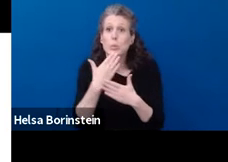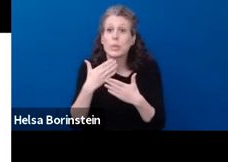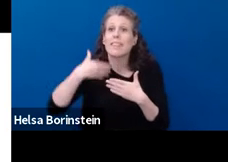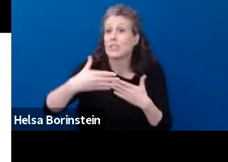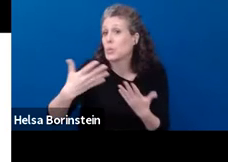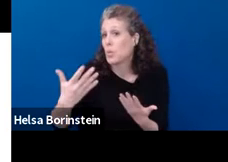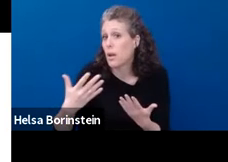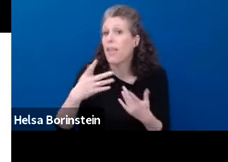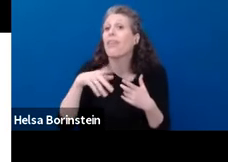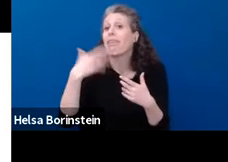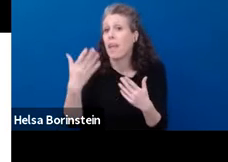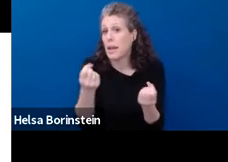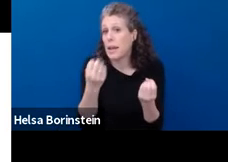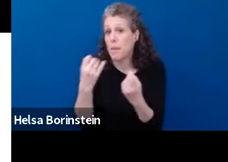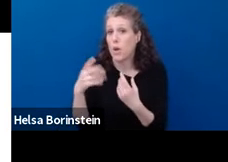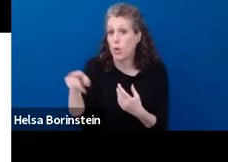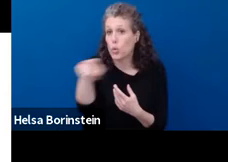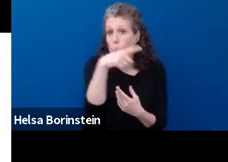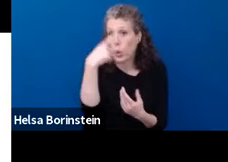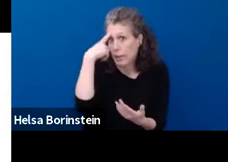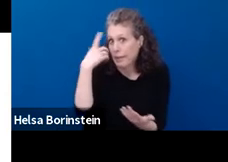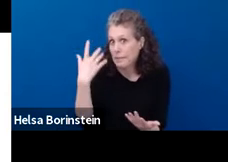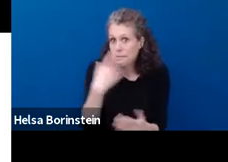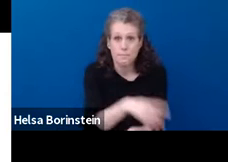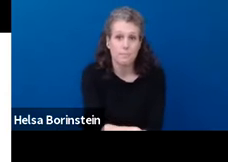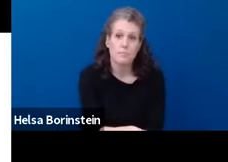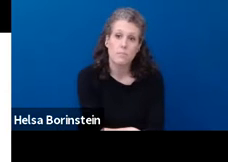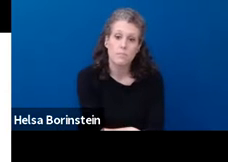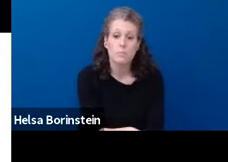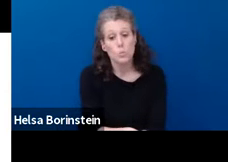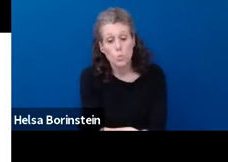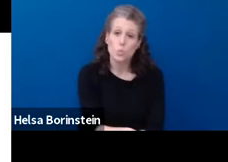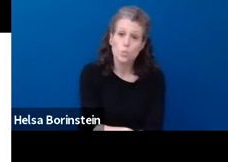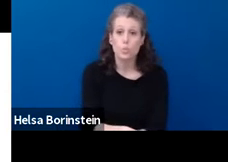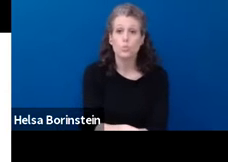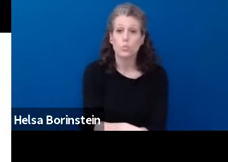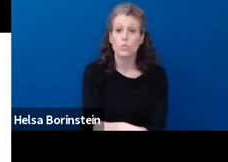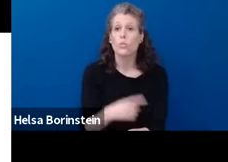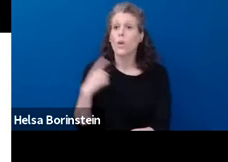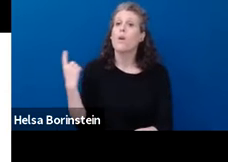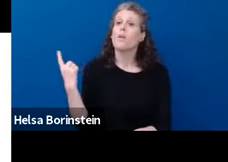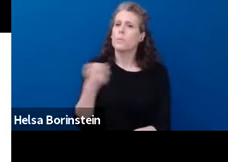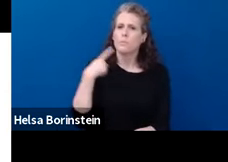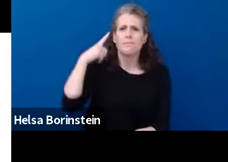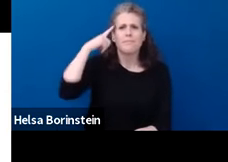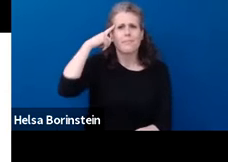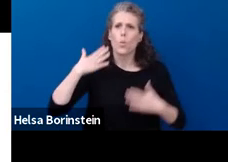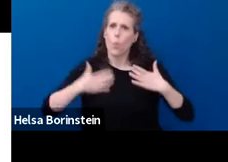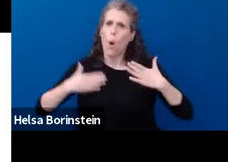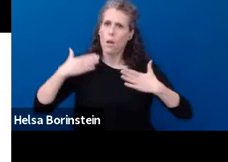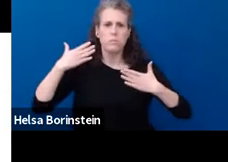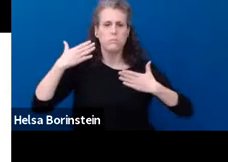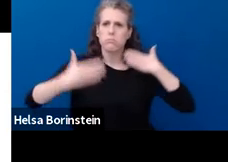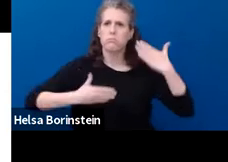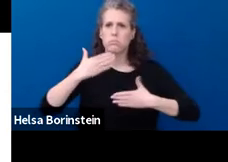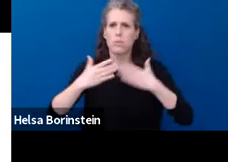think about our idea. Yeah, we have an idea of moving on with this together, but applying for